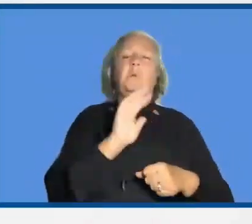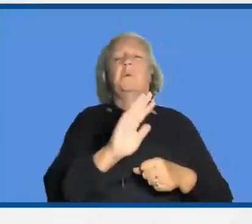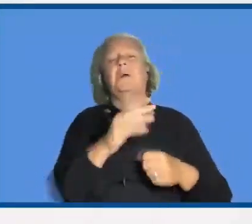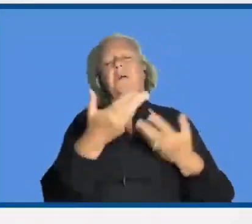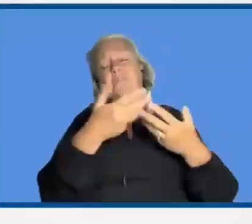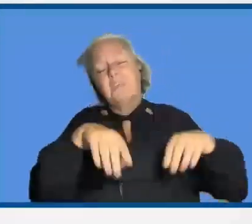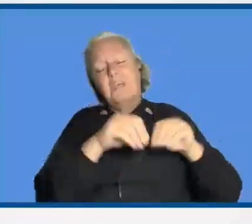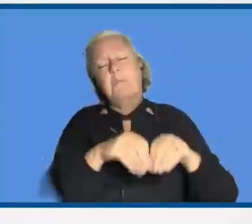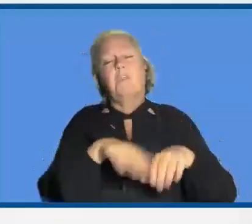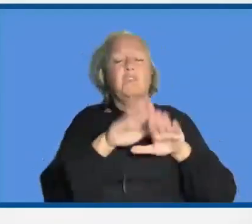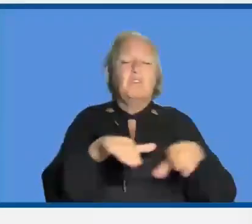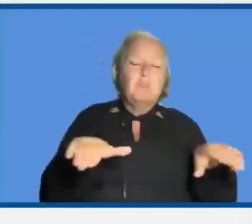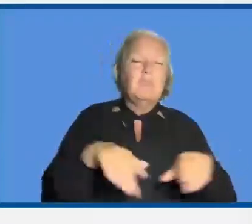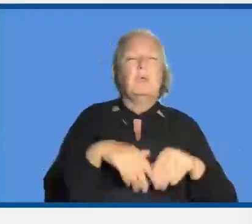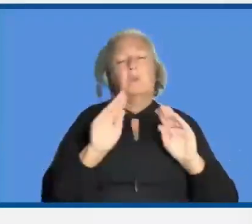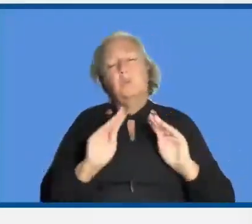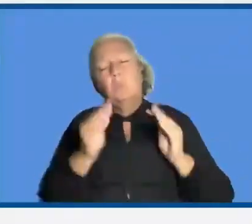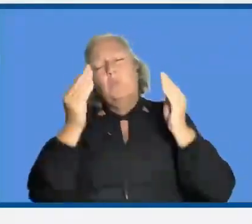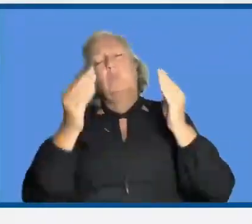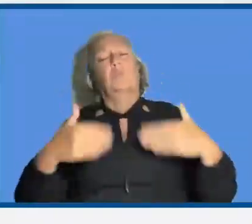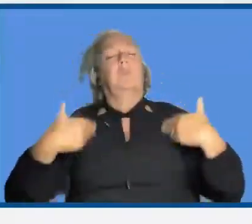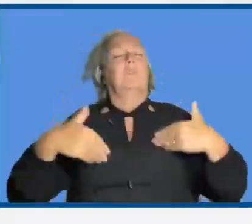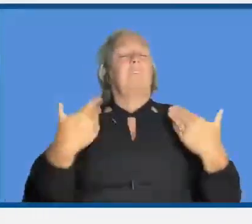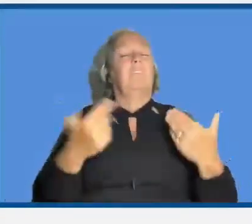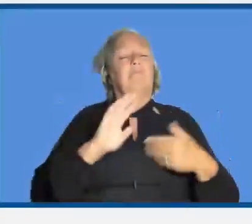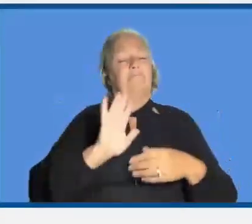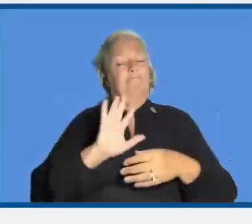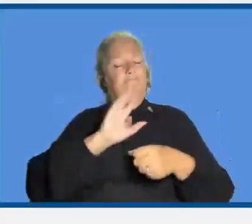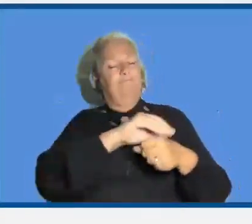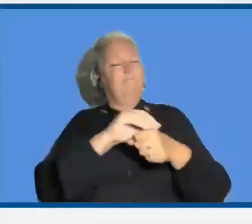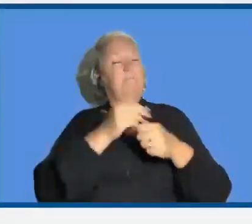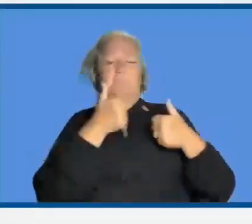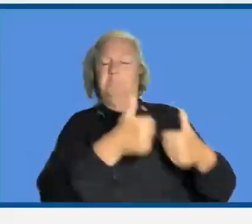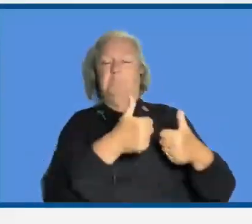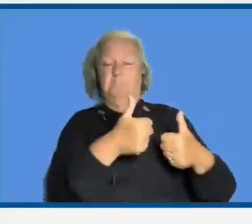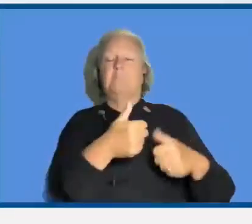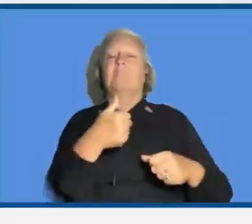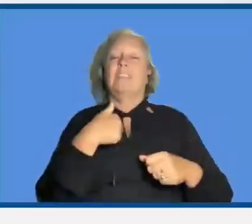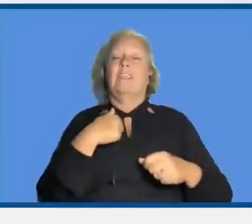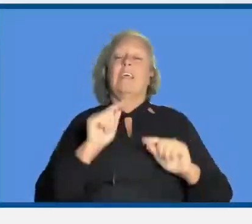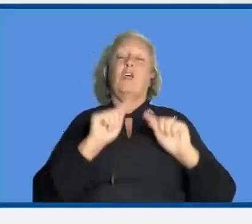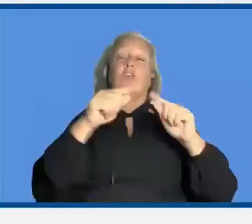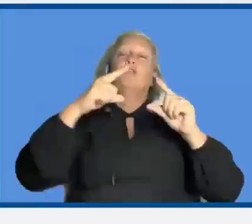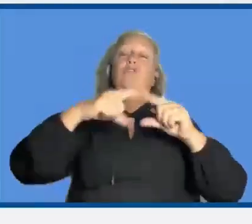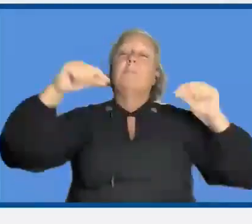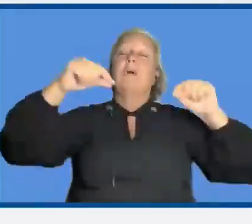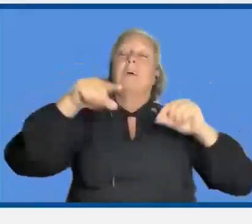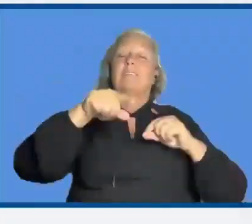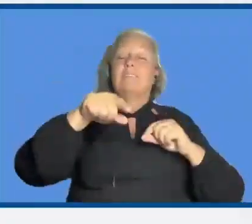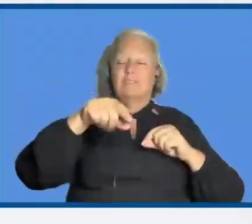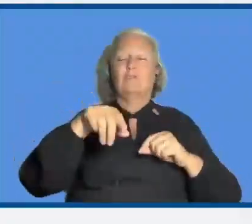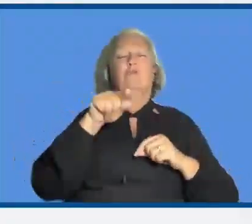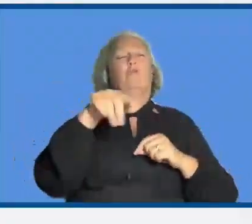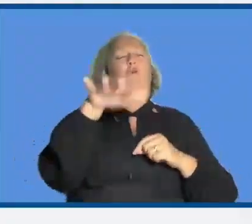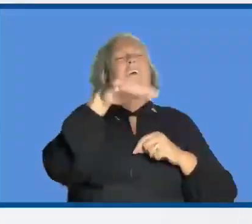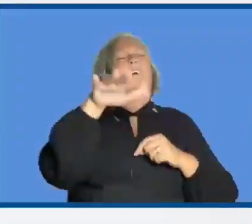and youth, their participation. I had the great privilege to go to Japan, to Sendai. I got to know